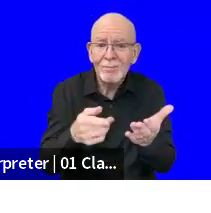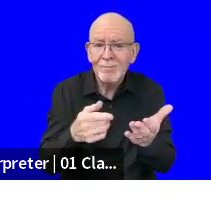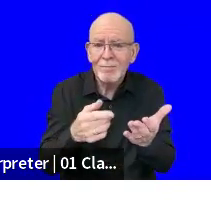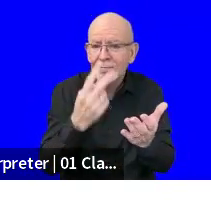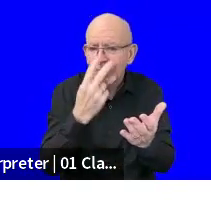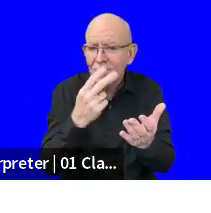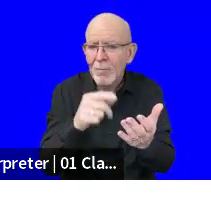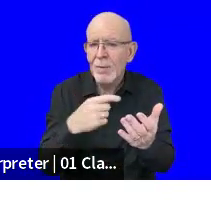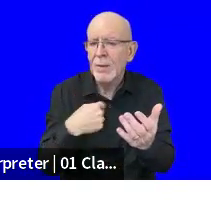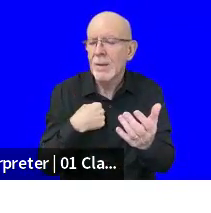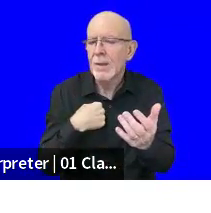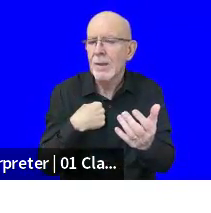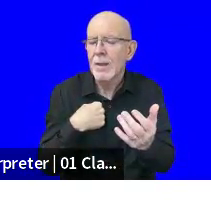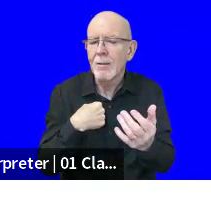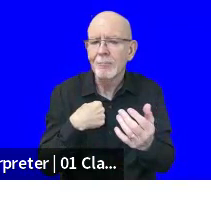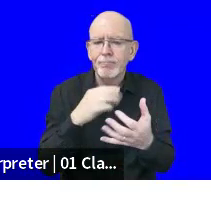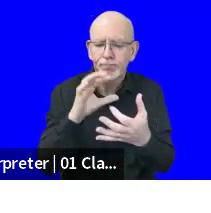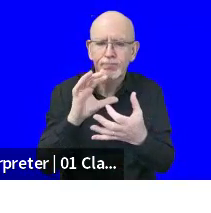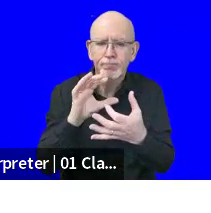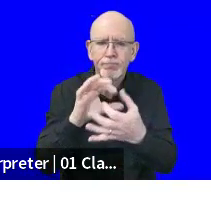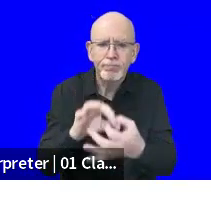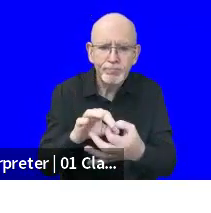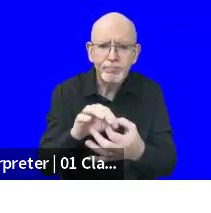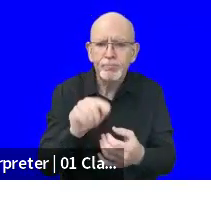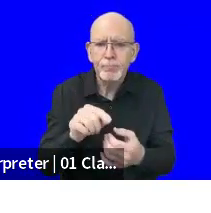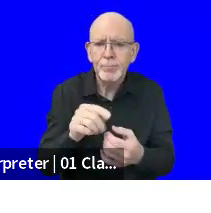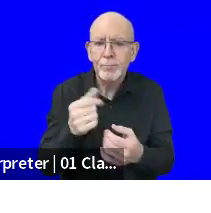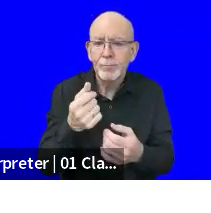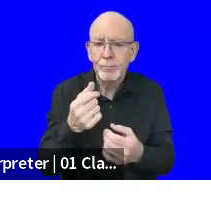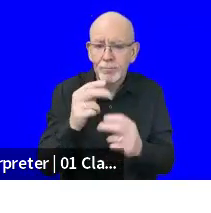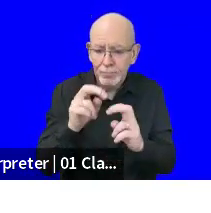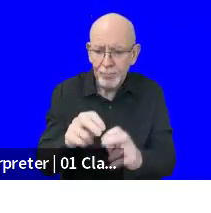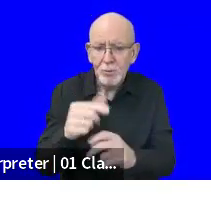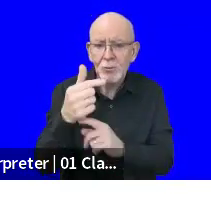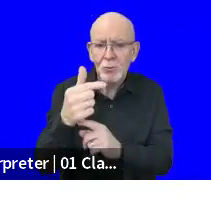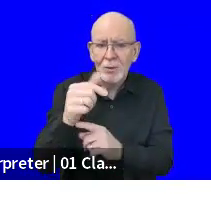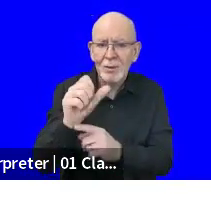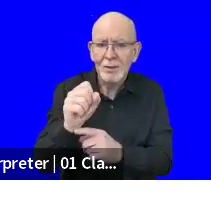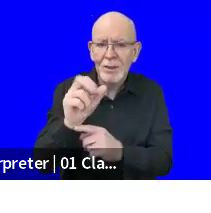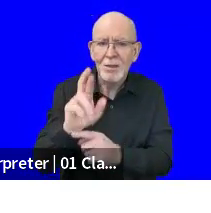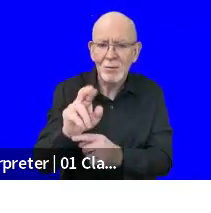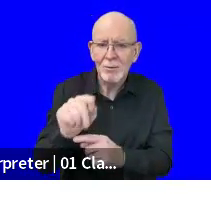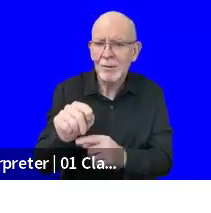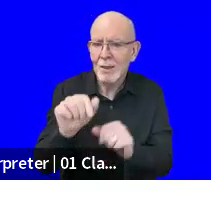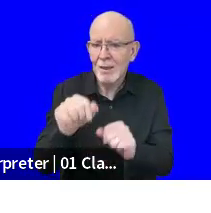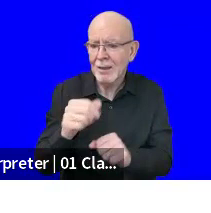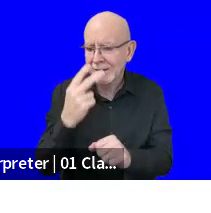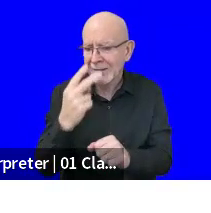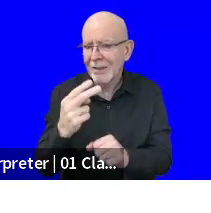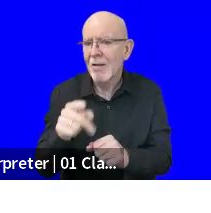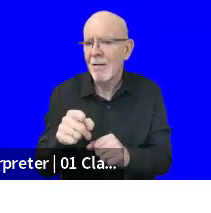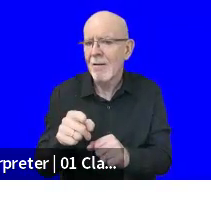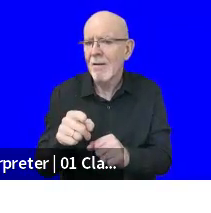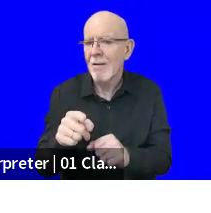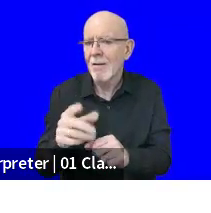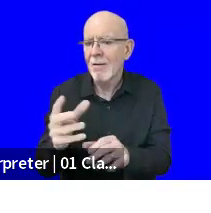is more likely to be employed in developing countries. We don't have exact